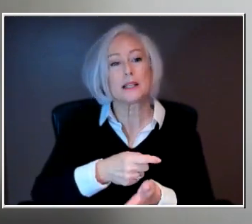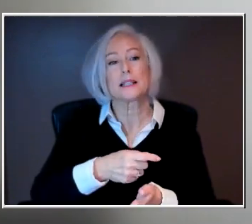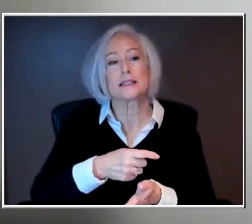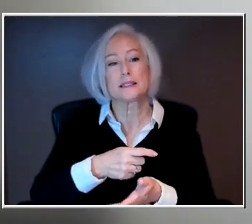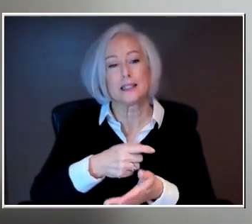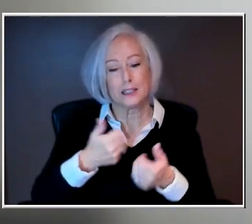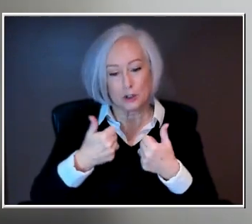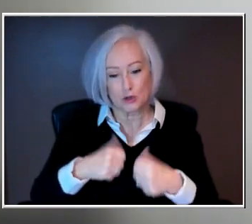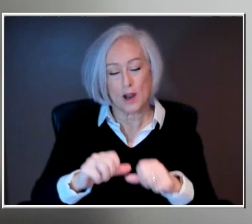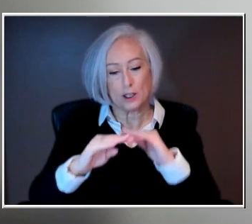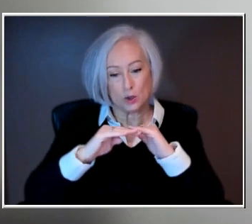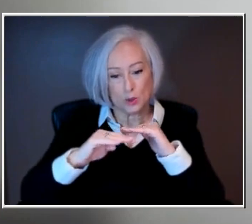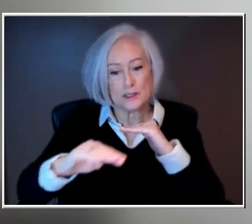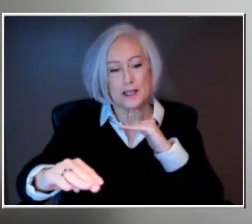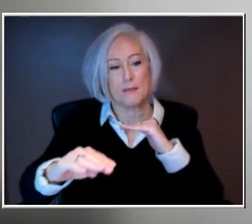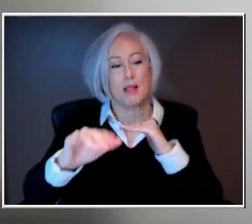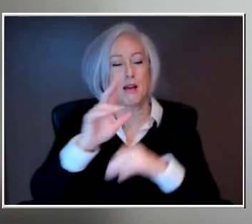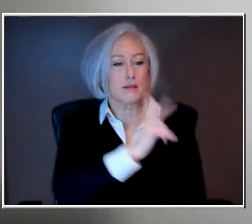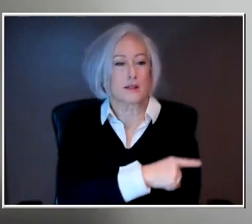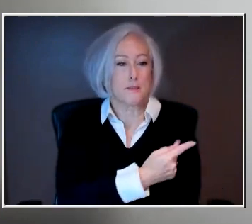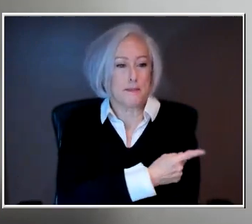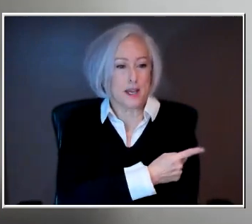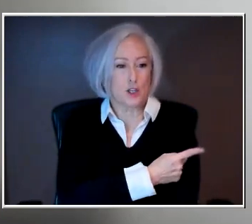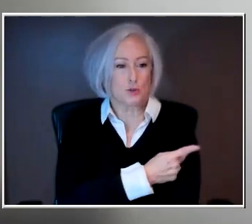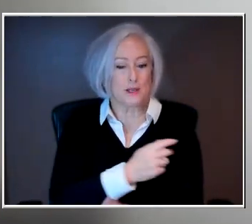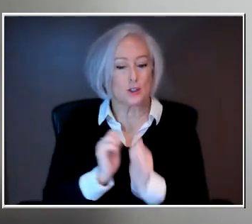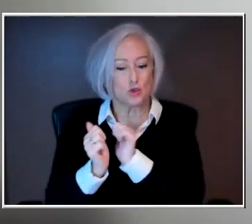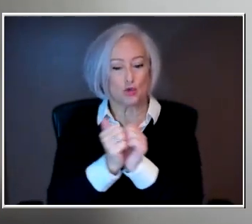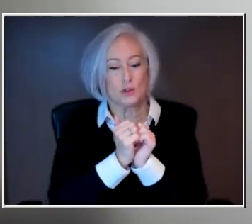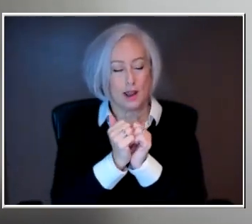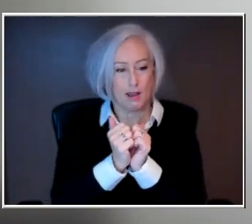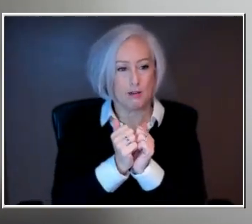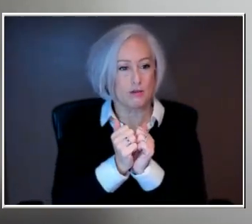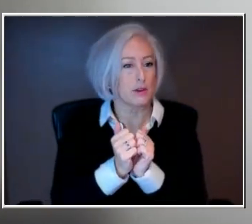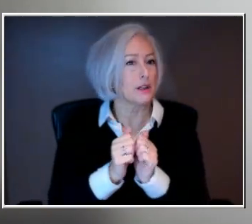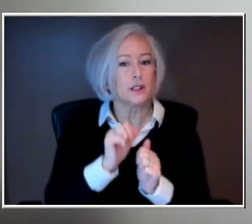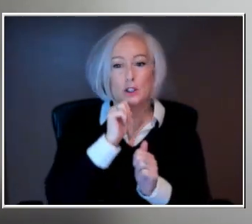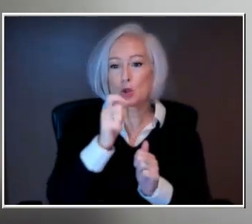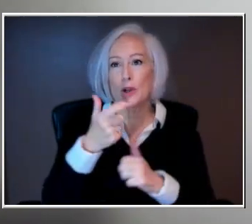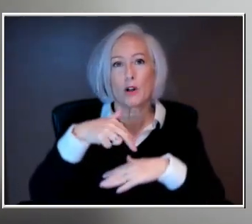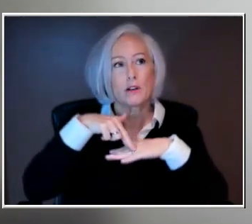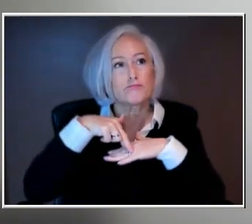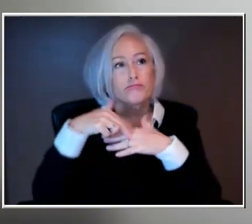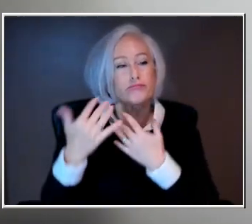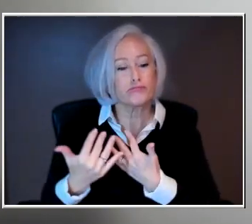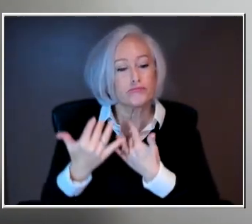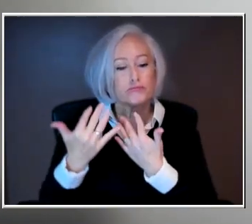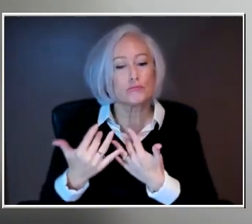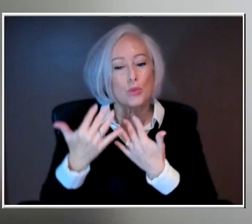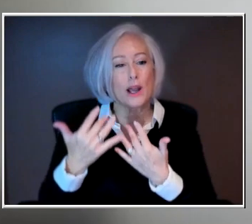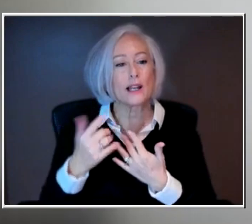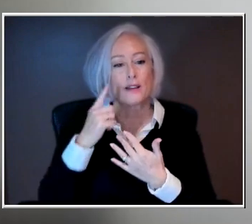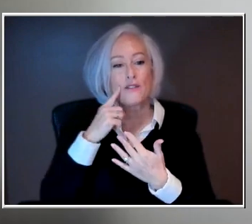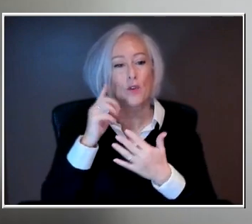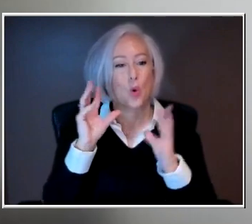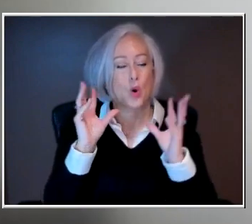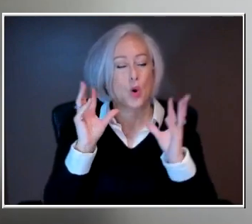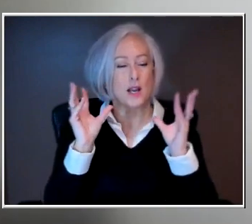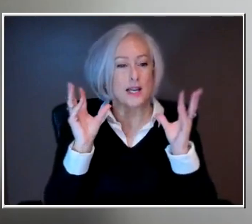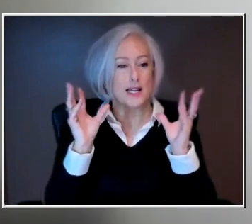us. So we're not waiting for we're never waiting for